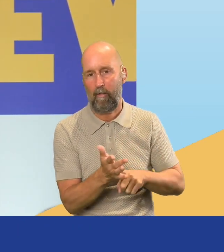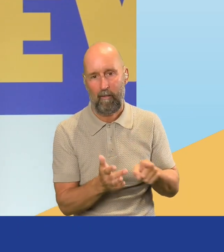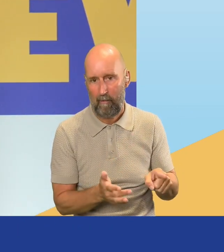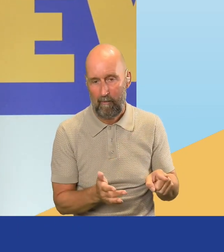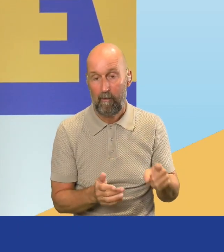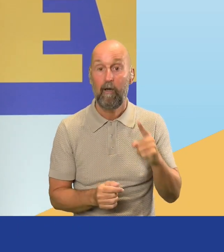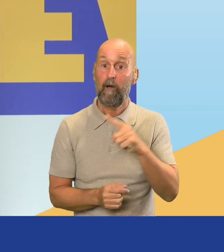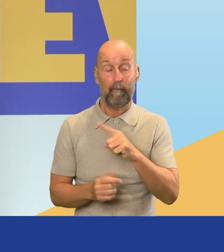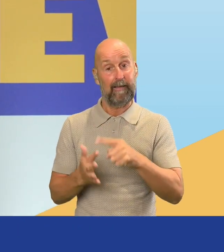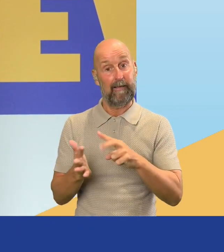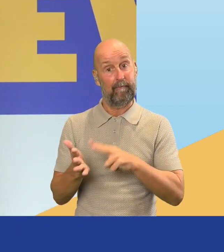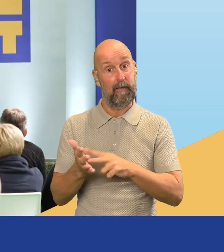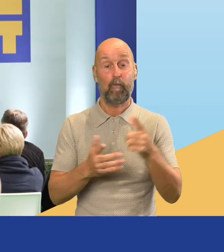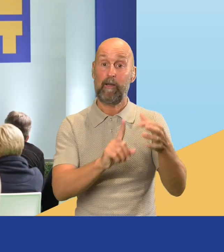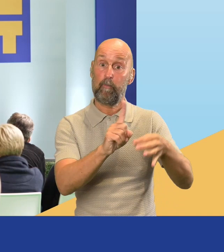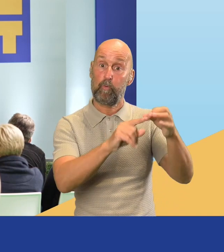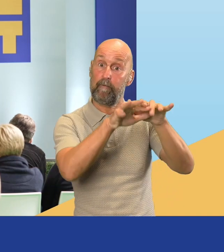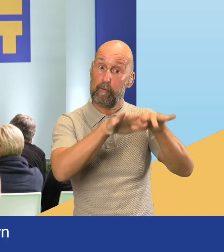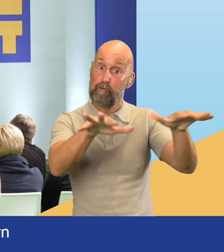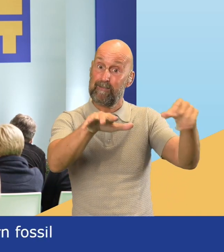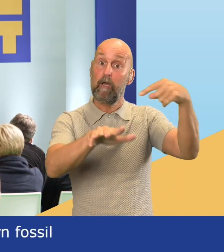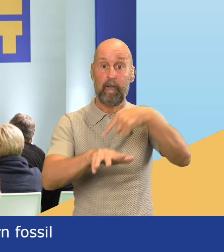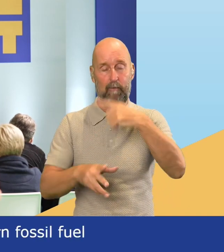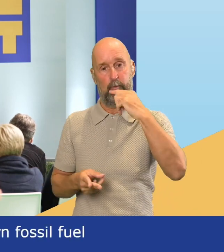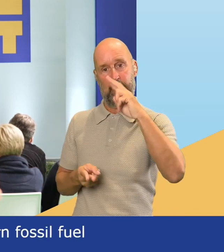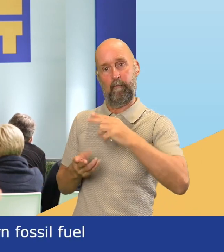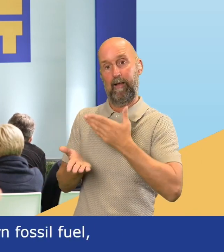get cleaner as the grid improves.